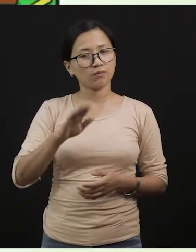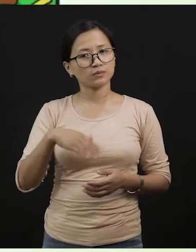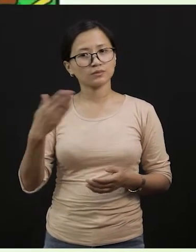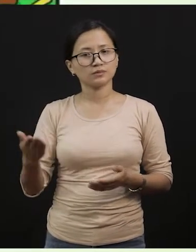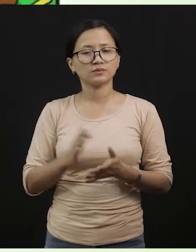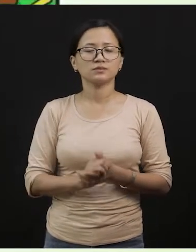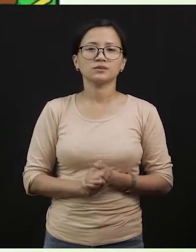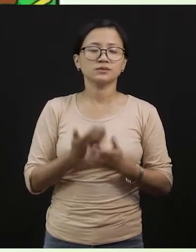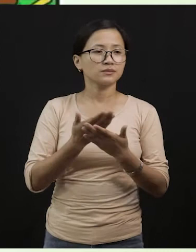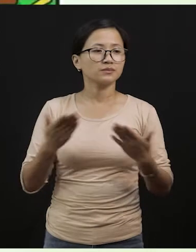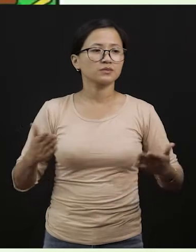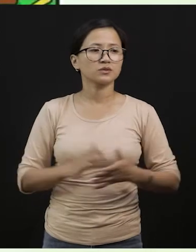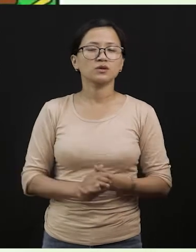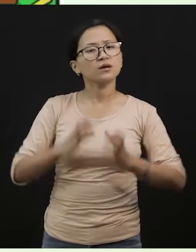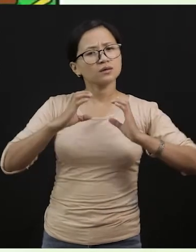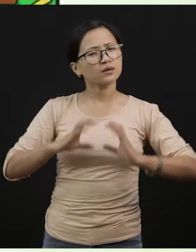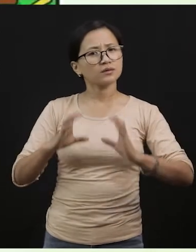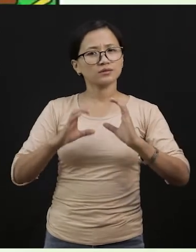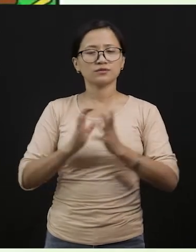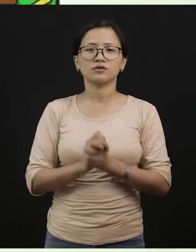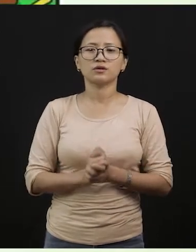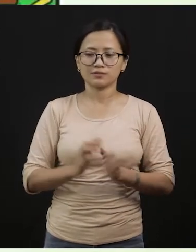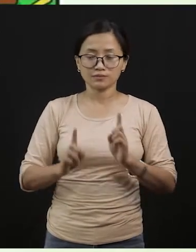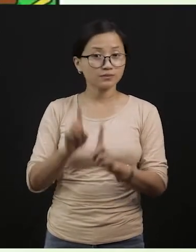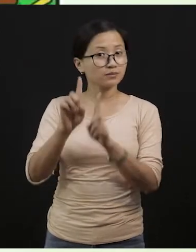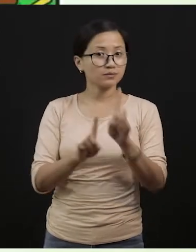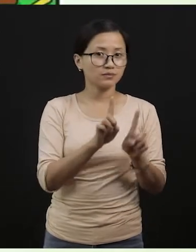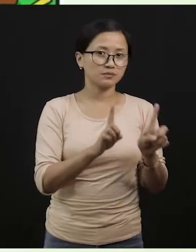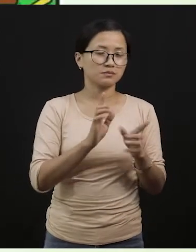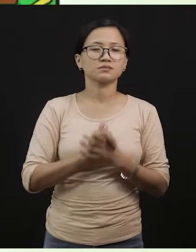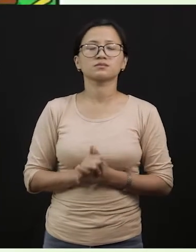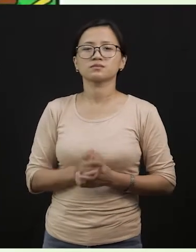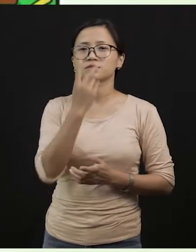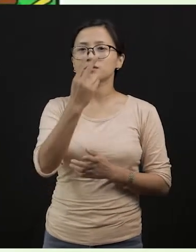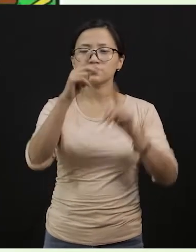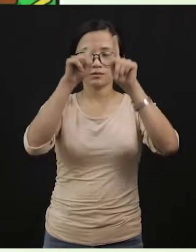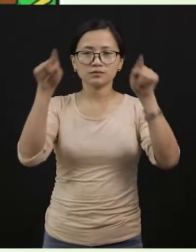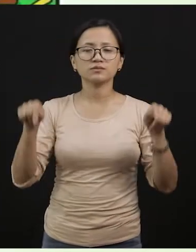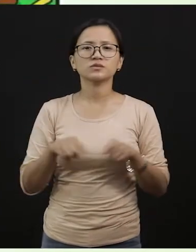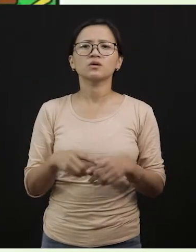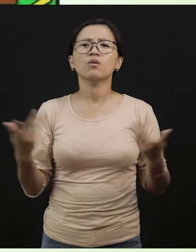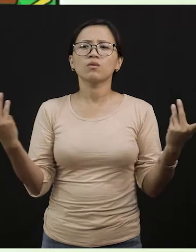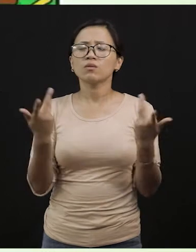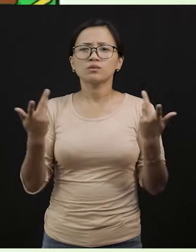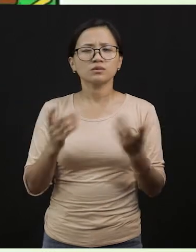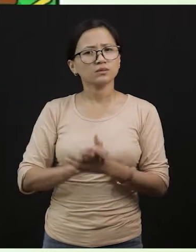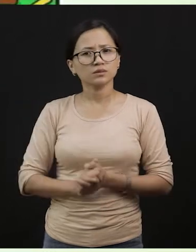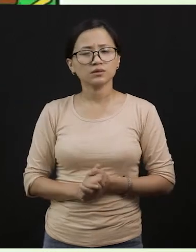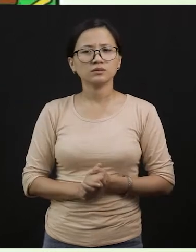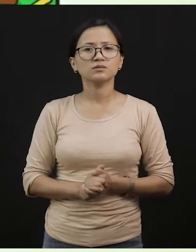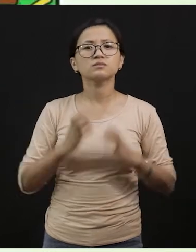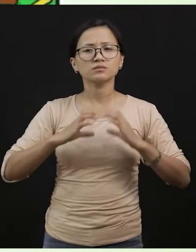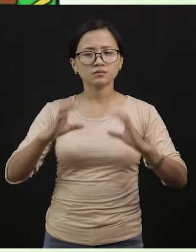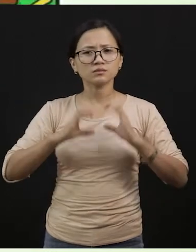that you can do is care for plants, okay? Caring for plants. Why should you care for plants? First of